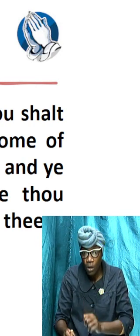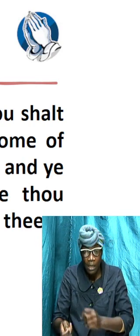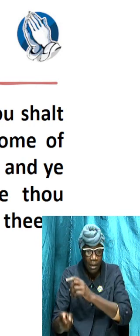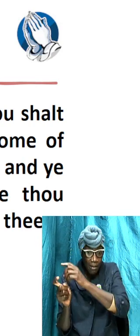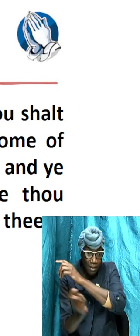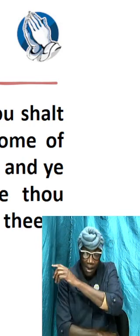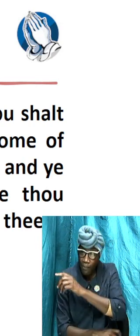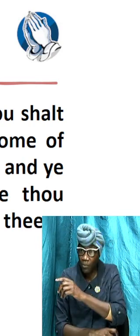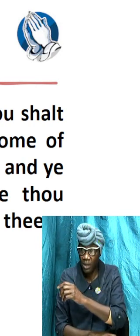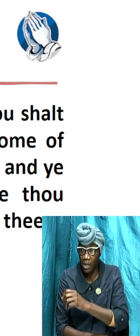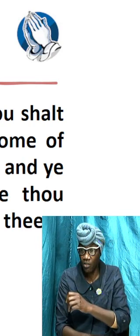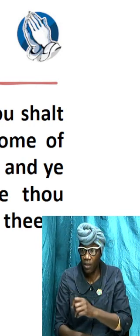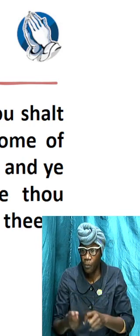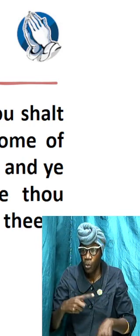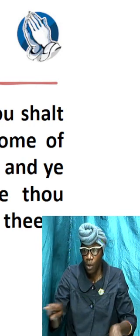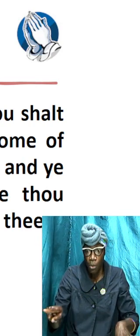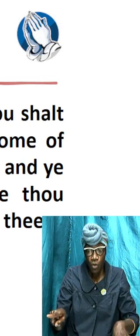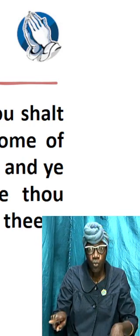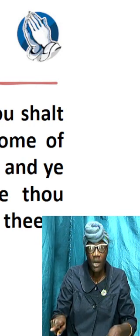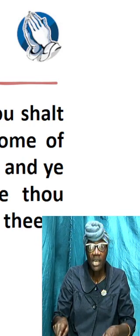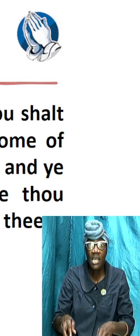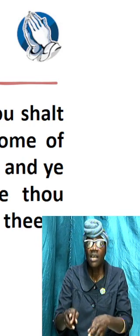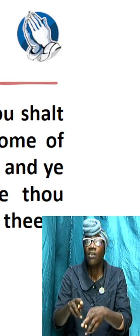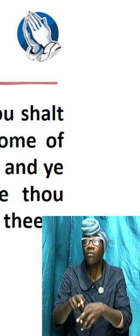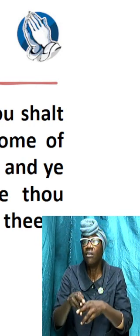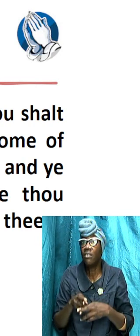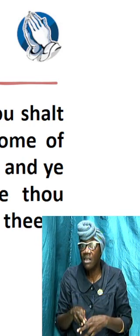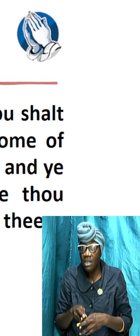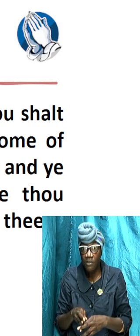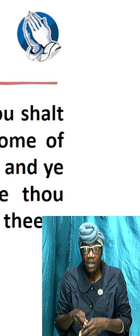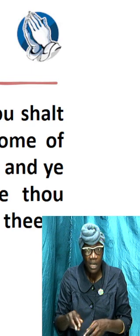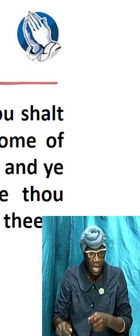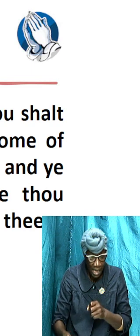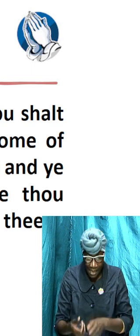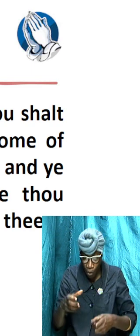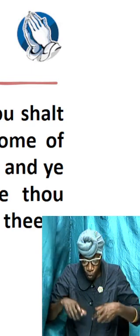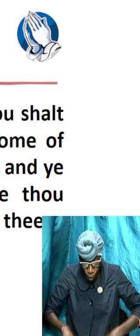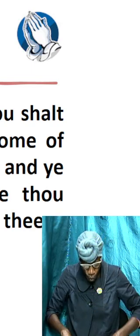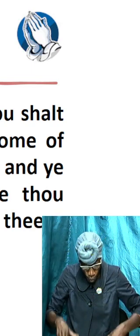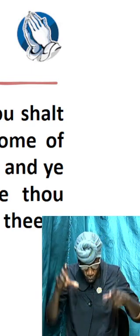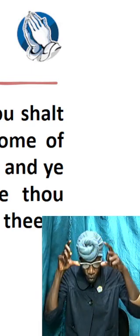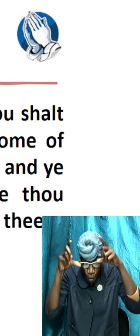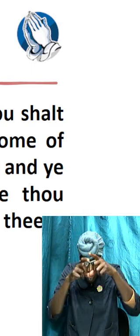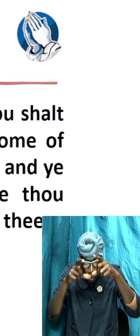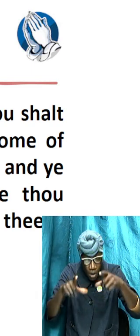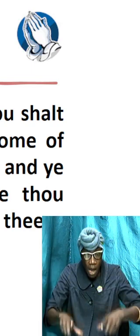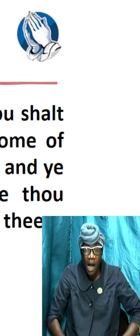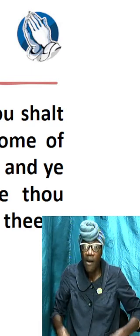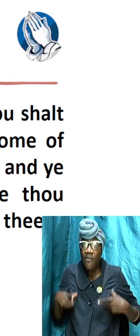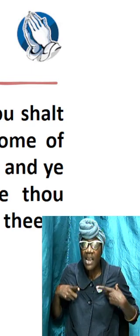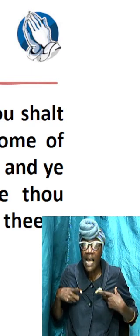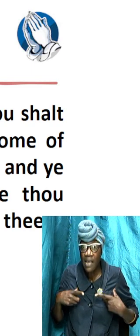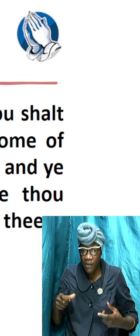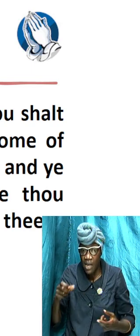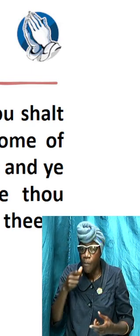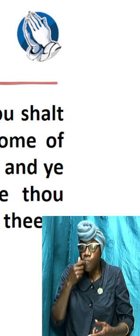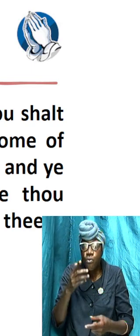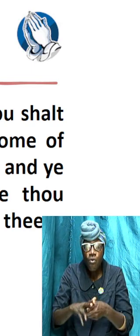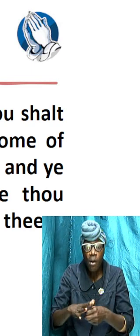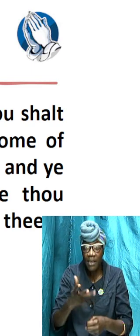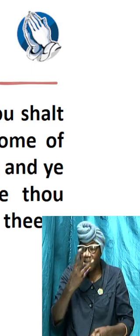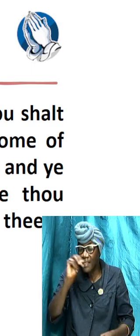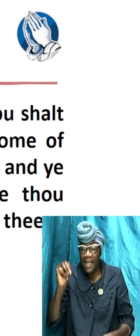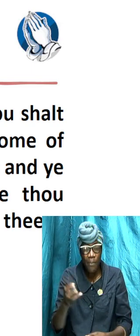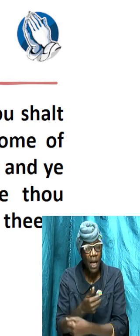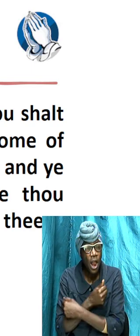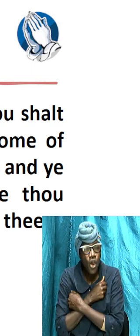of life, which the Lord had promised to them that love him. That's James chapter 1 and verse 12. So when we realize what is happening, is